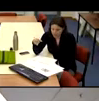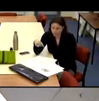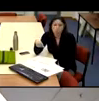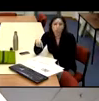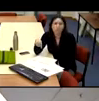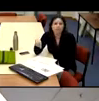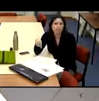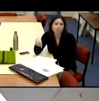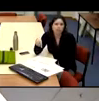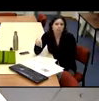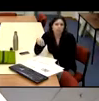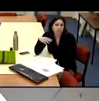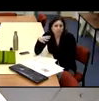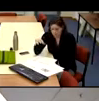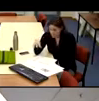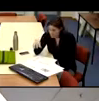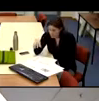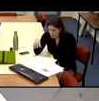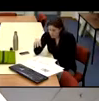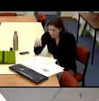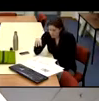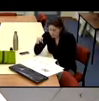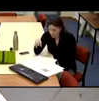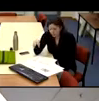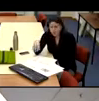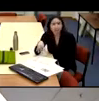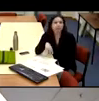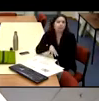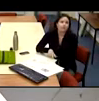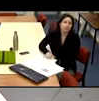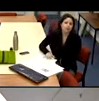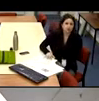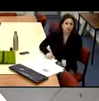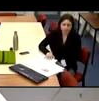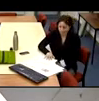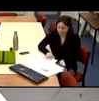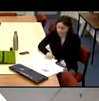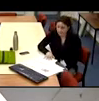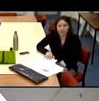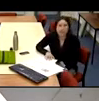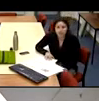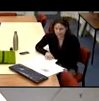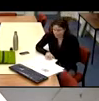and transform those discourses, if at all, in order to create space for the construction of their